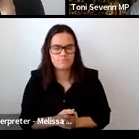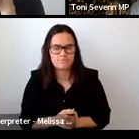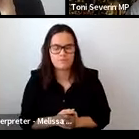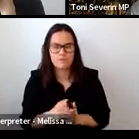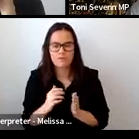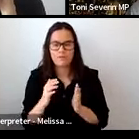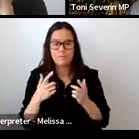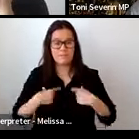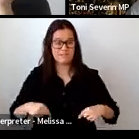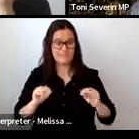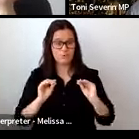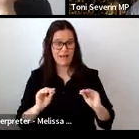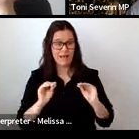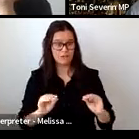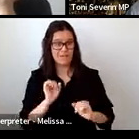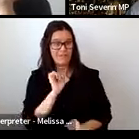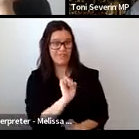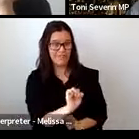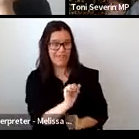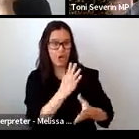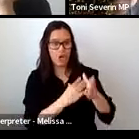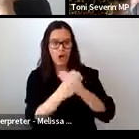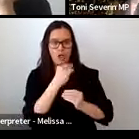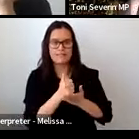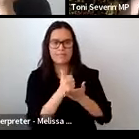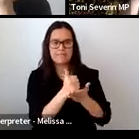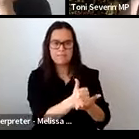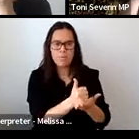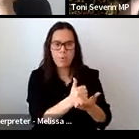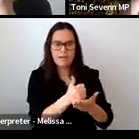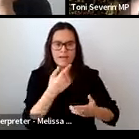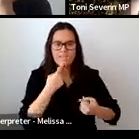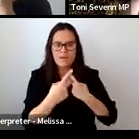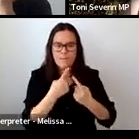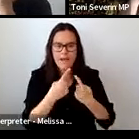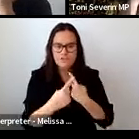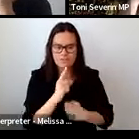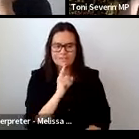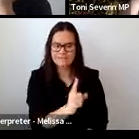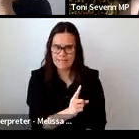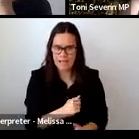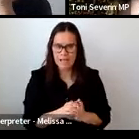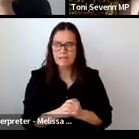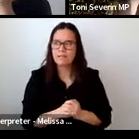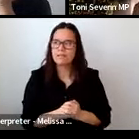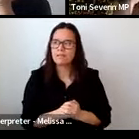figures suggest that enrolments of pretermers